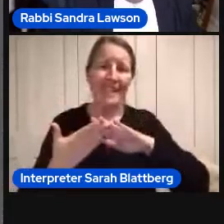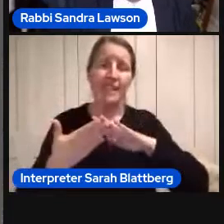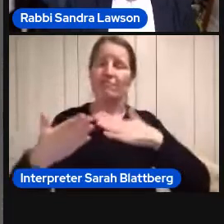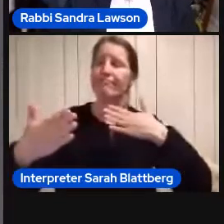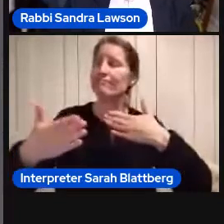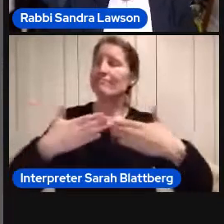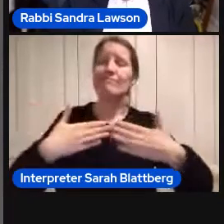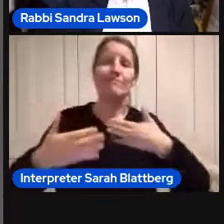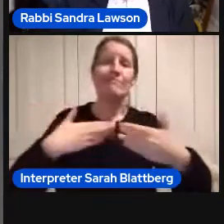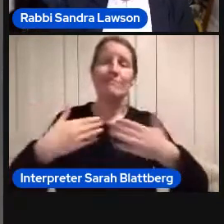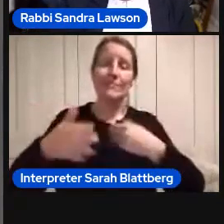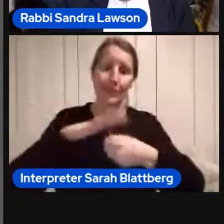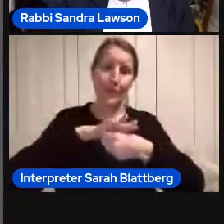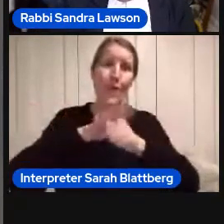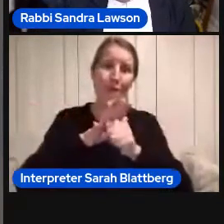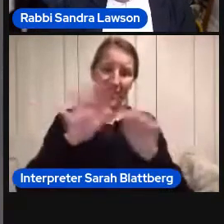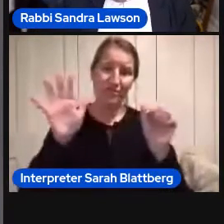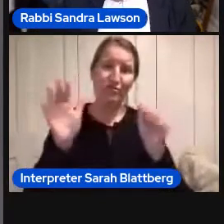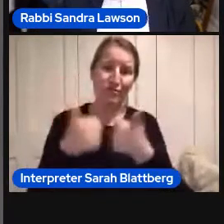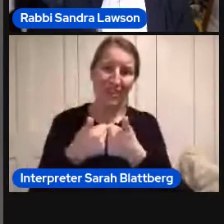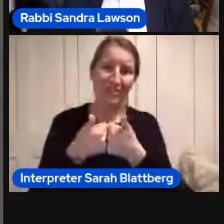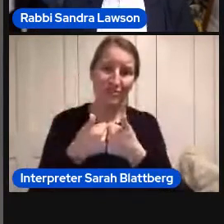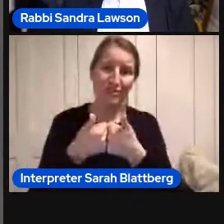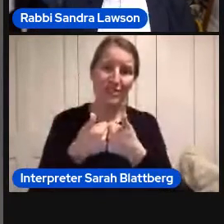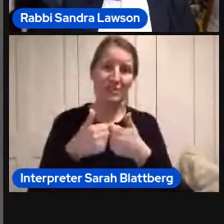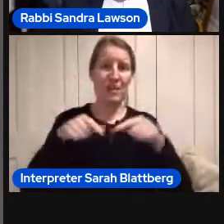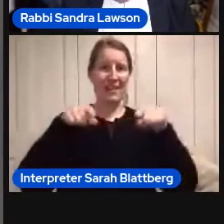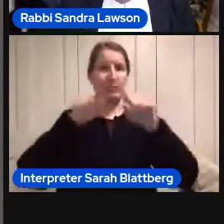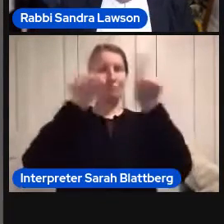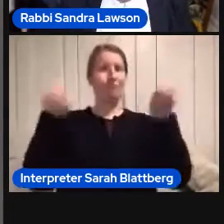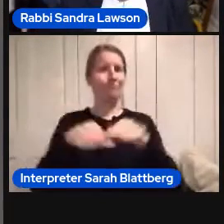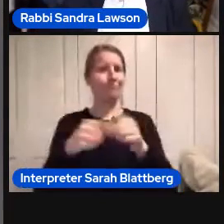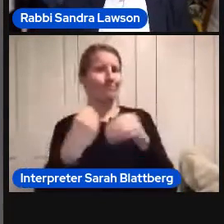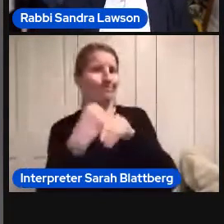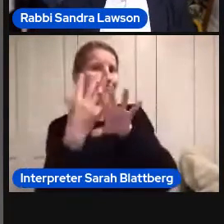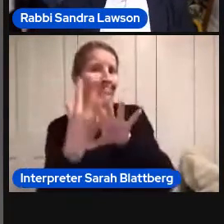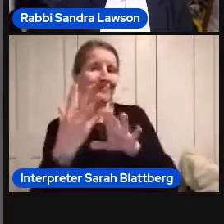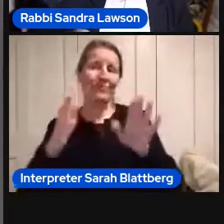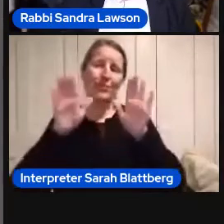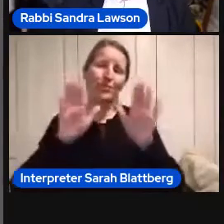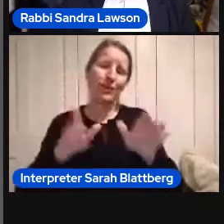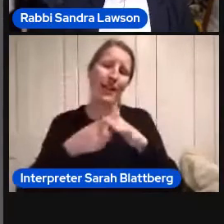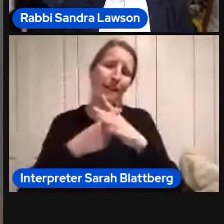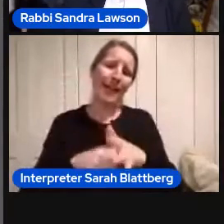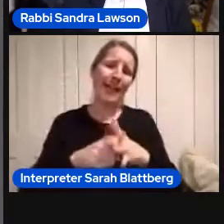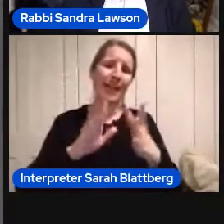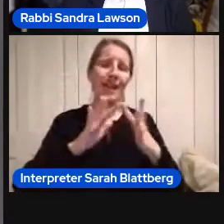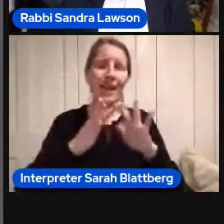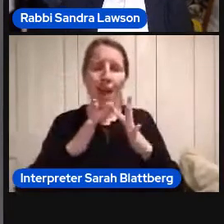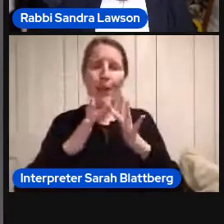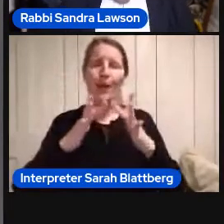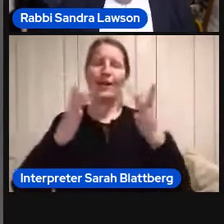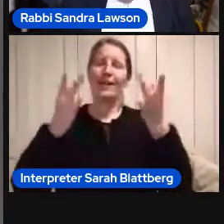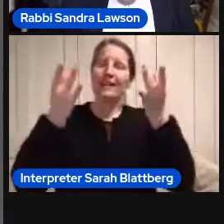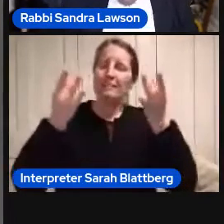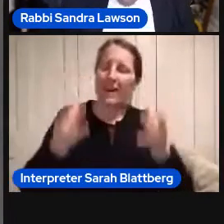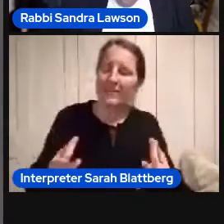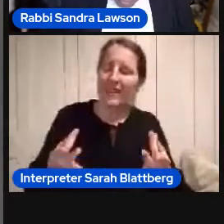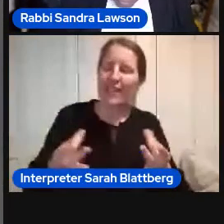the COVID challenges on this awesome platform. What a great beginning, the networking, the meditation,